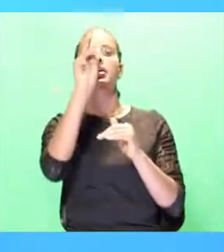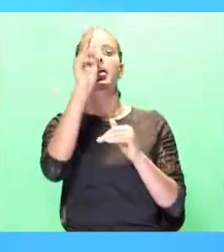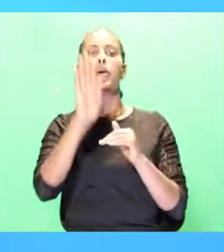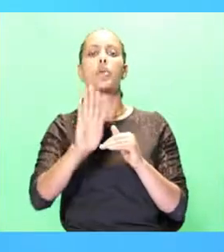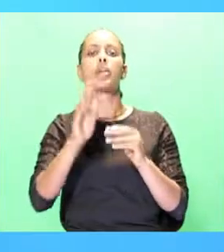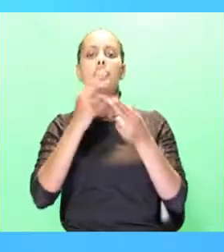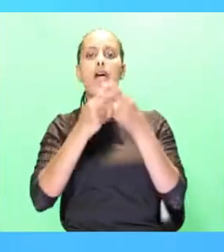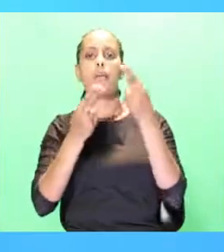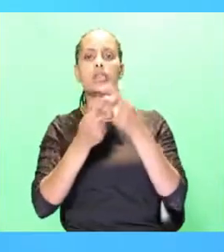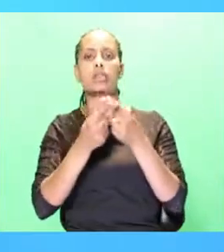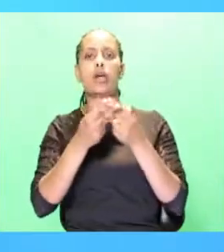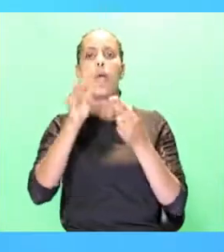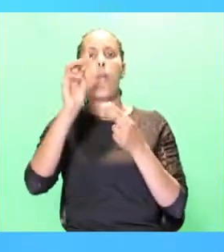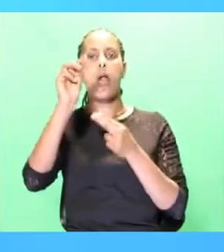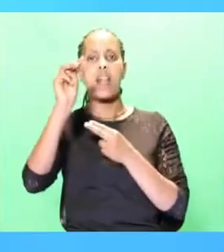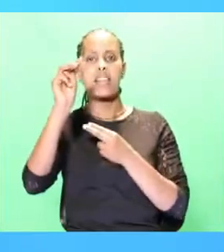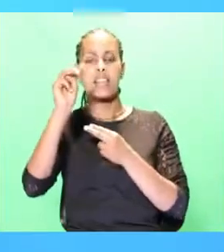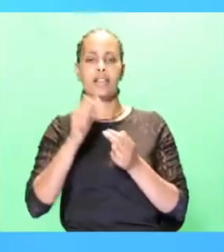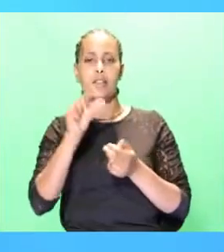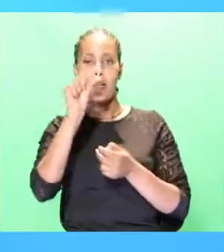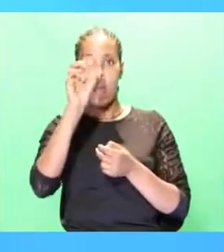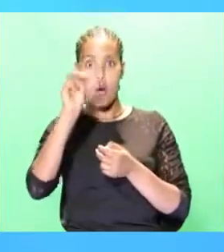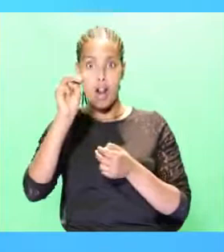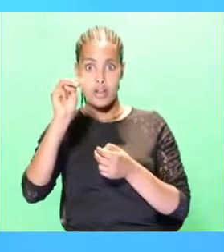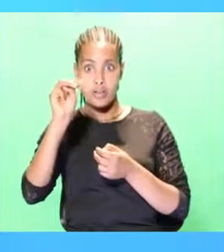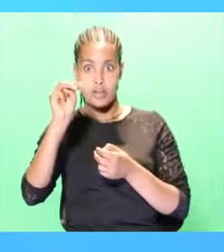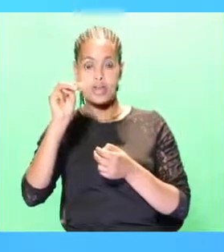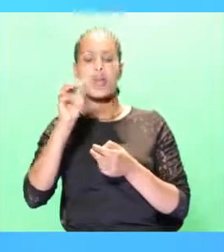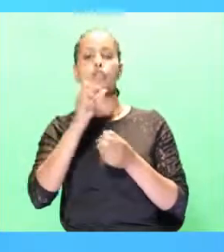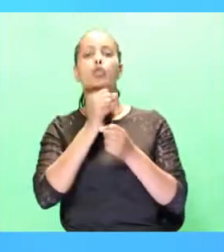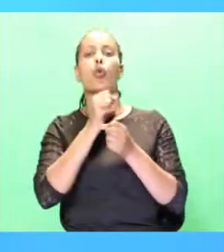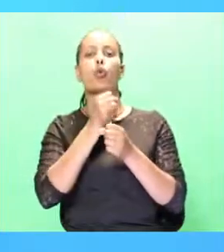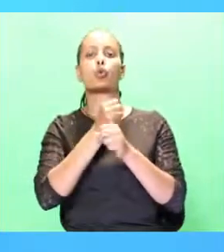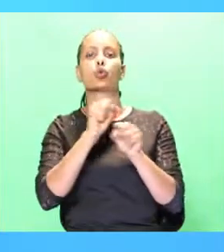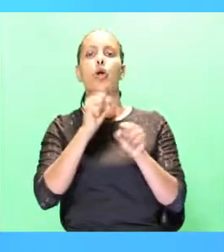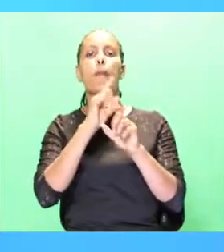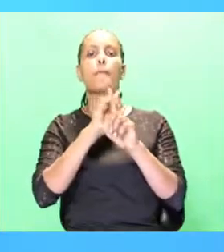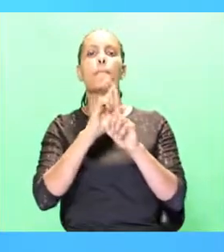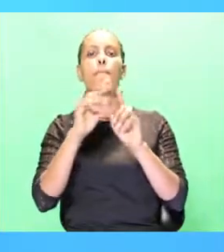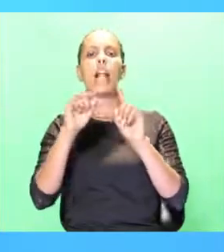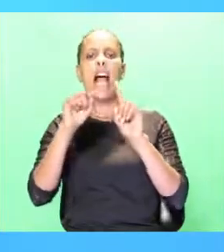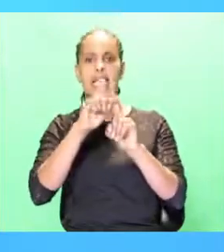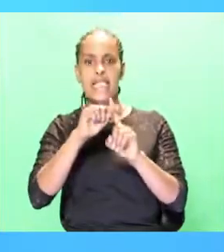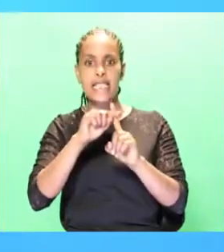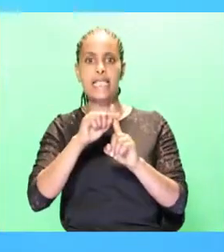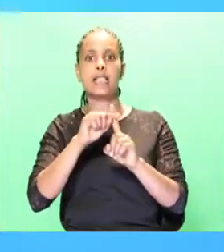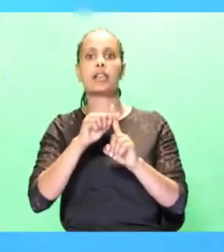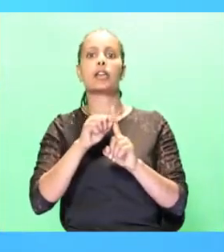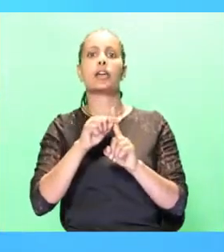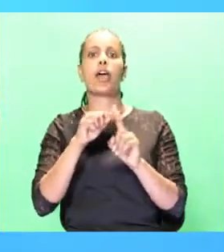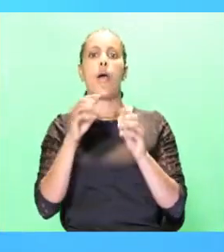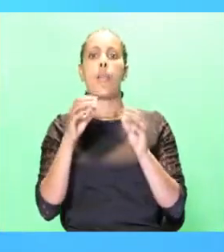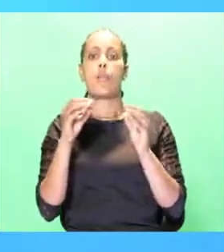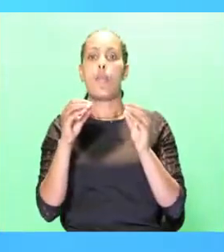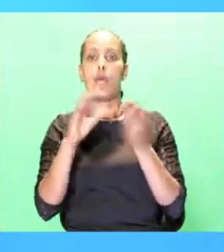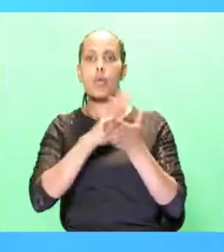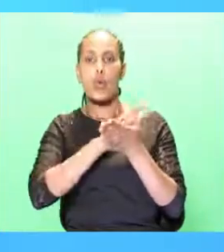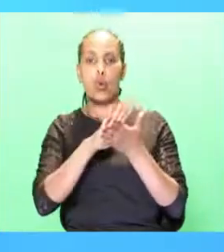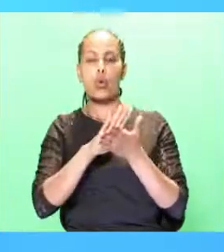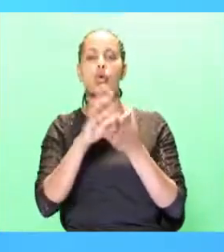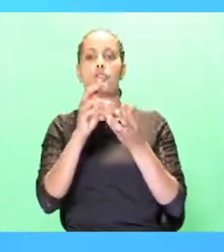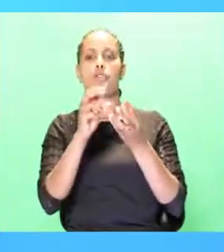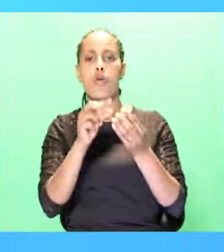times molality. Kb times molality of the solution plus boiling point of a pure